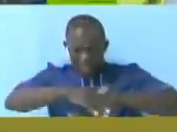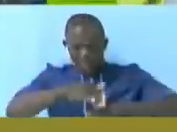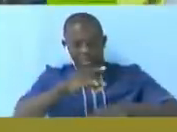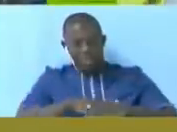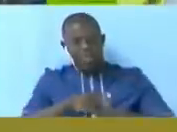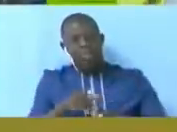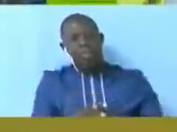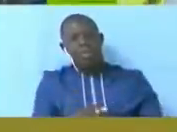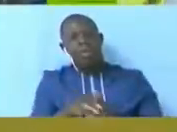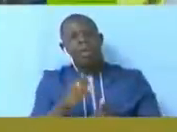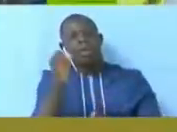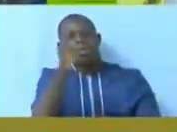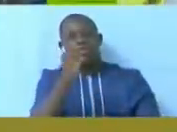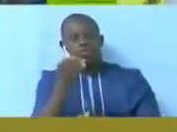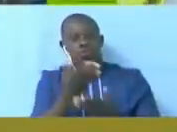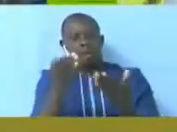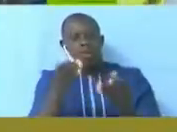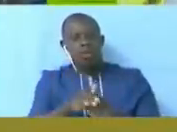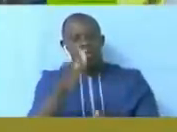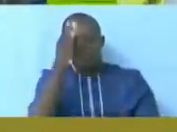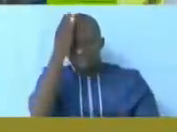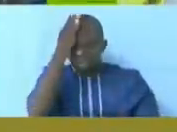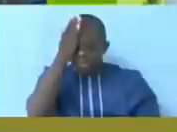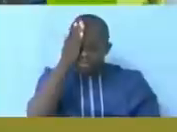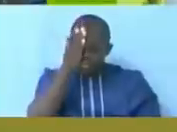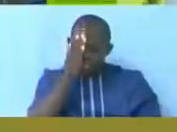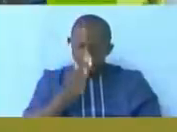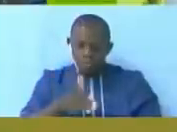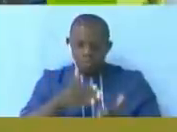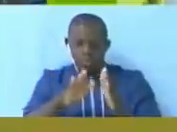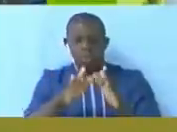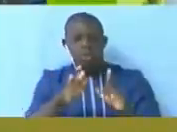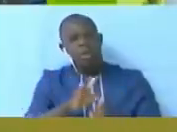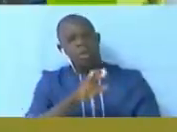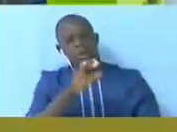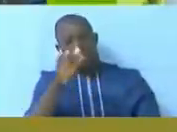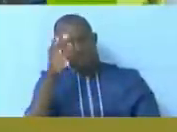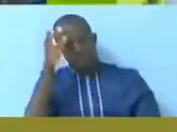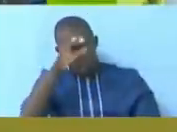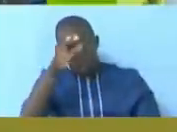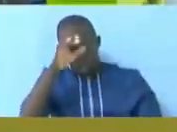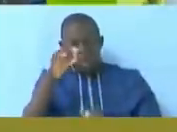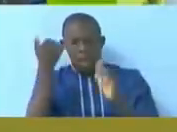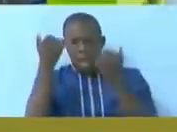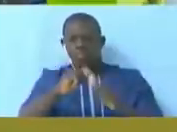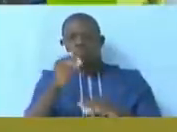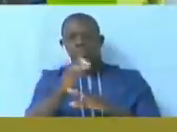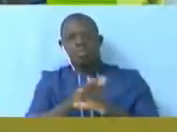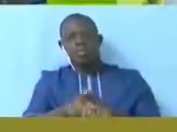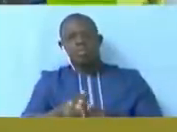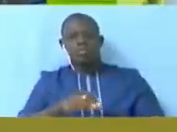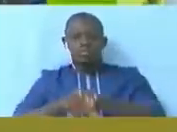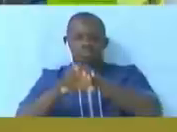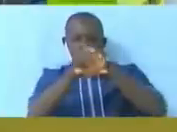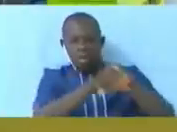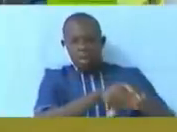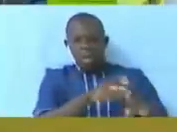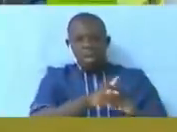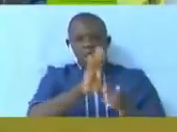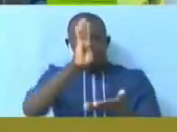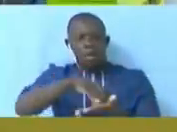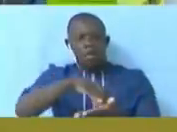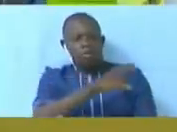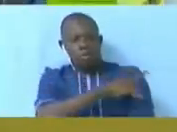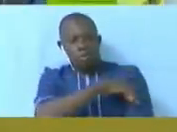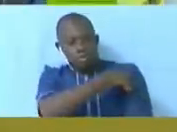Sudola. Because of the severity of his condition. Katung alaku alhalo belari nyame. He was taken to RVH for treatment. Yeah, Samba Bankola Lobitan Bado